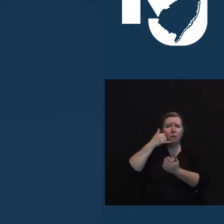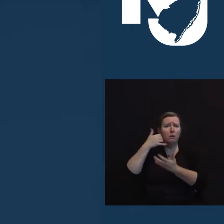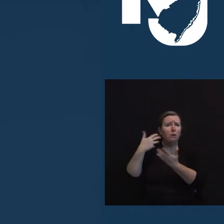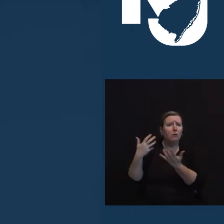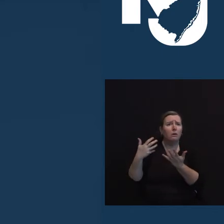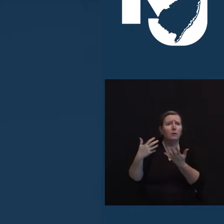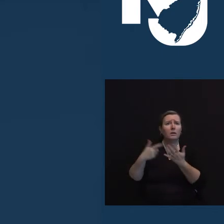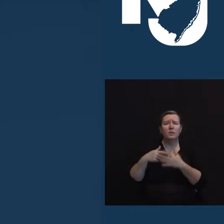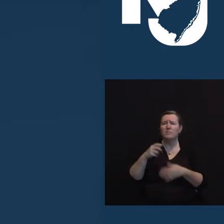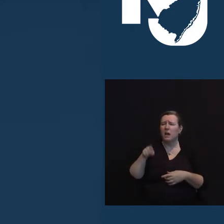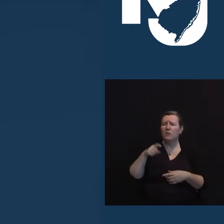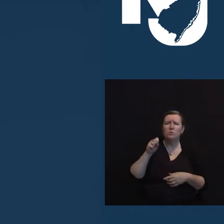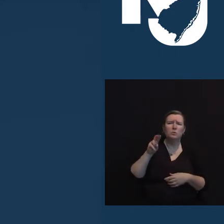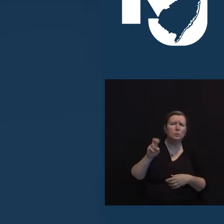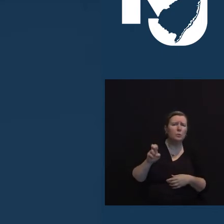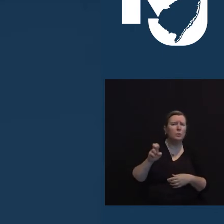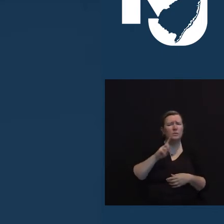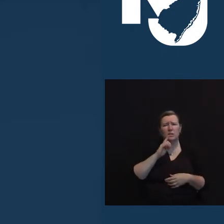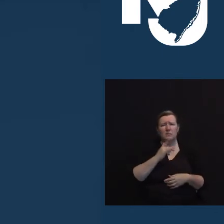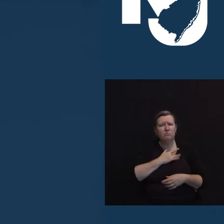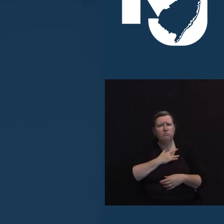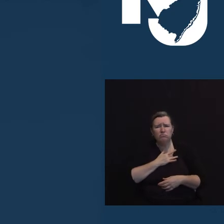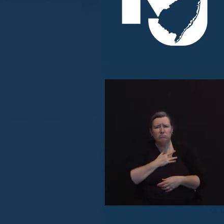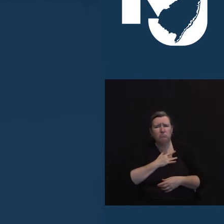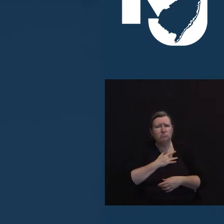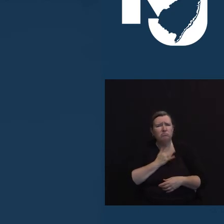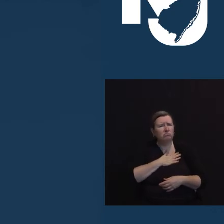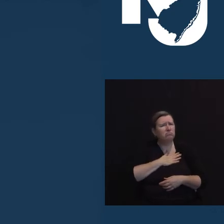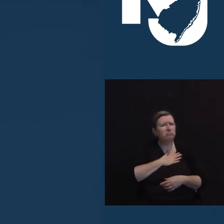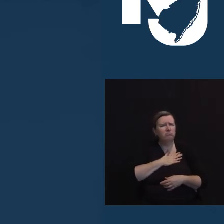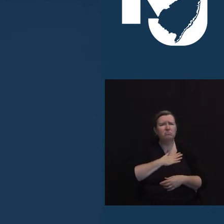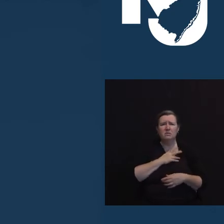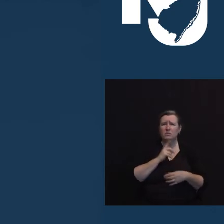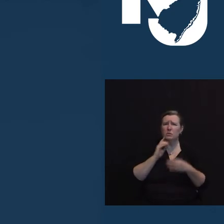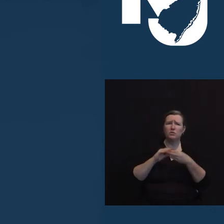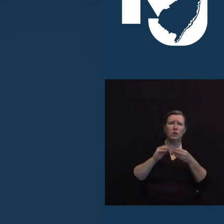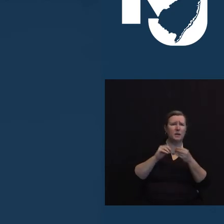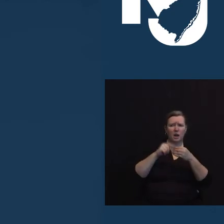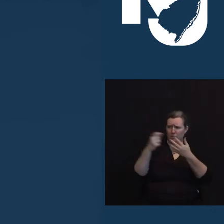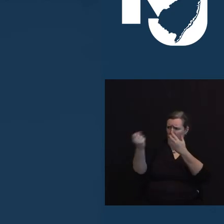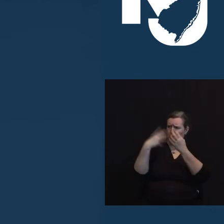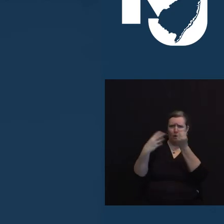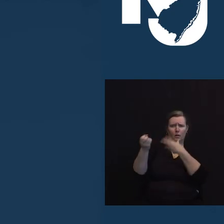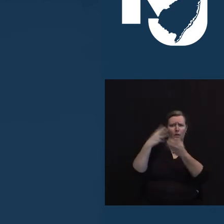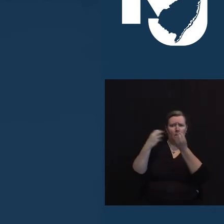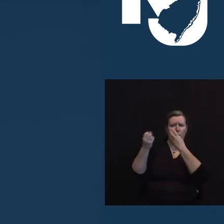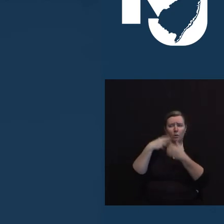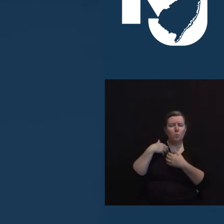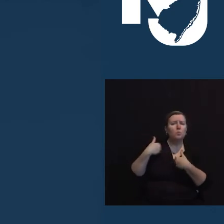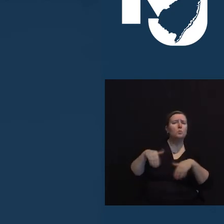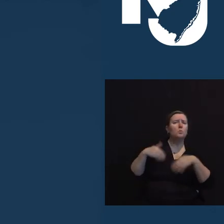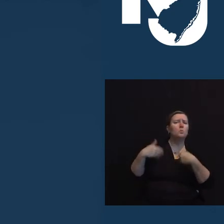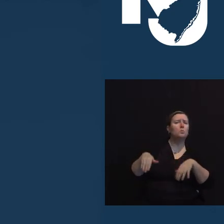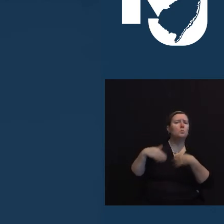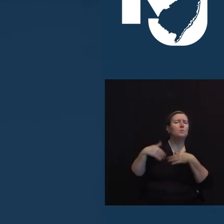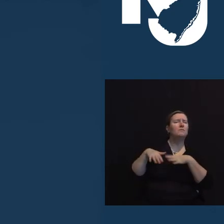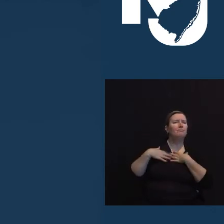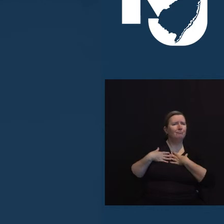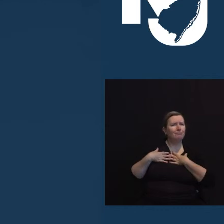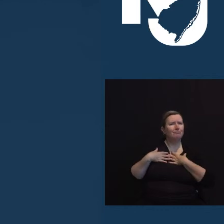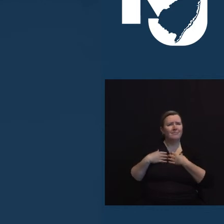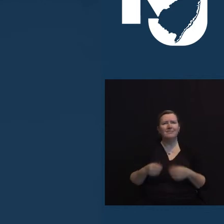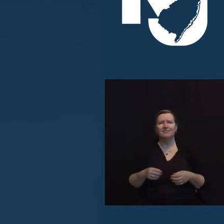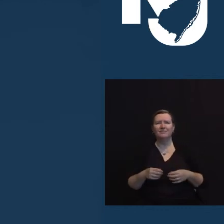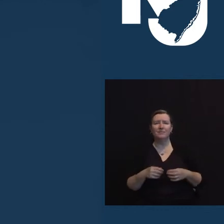and this was all together, and about several things. Number one, they wanted Jersey Shore Hospital to be given a big shout out. They said they